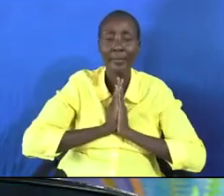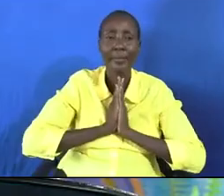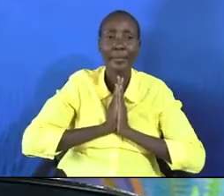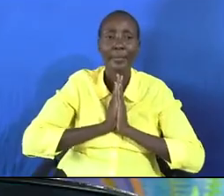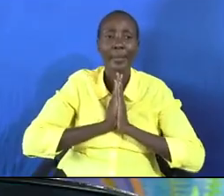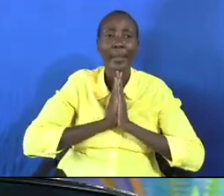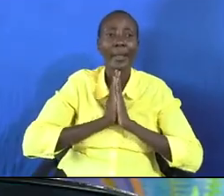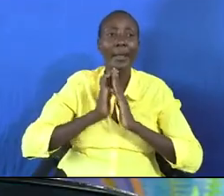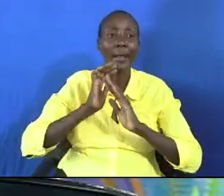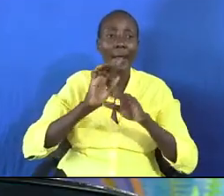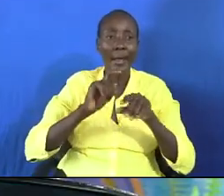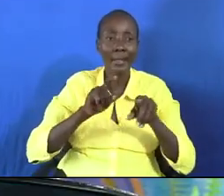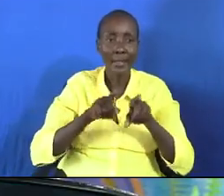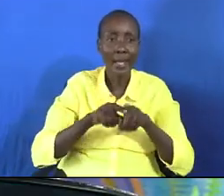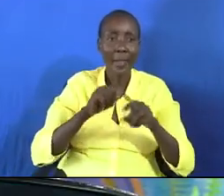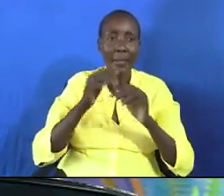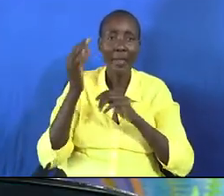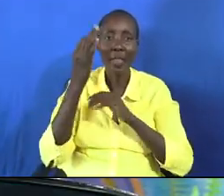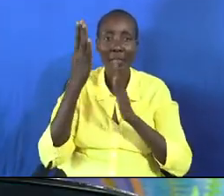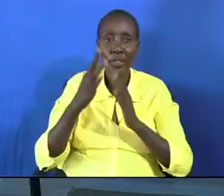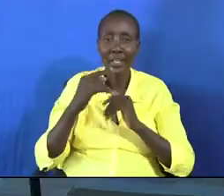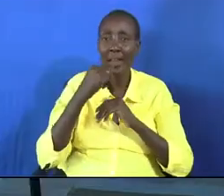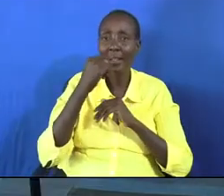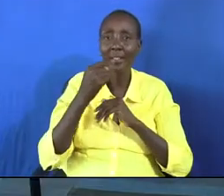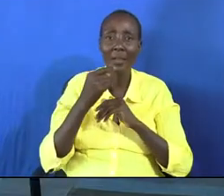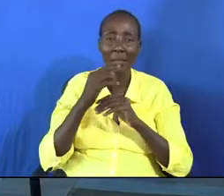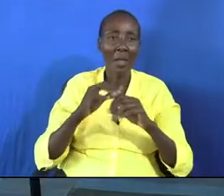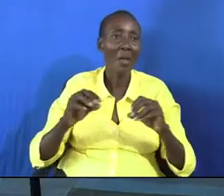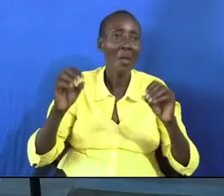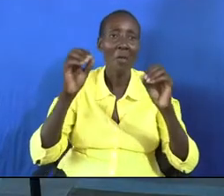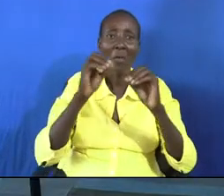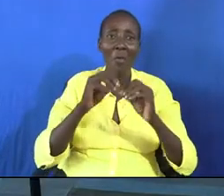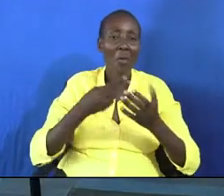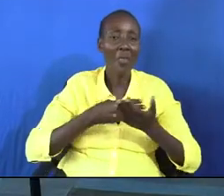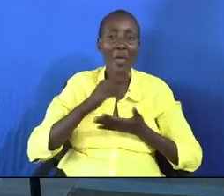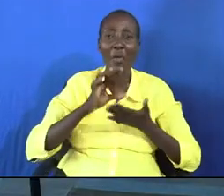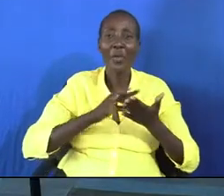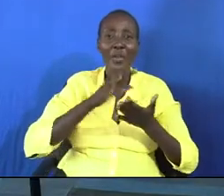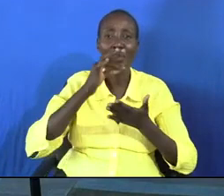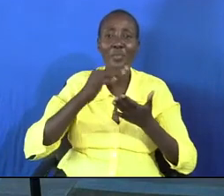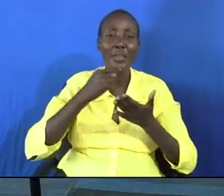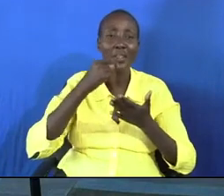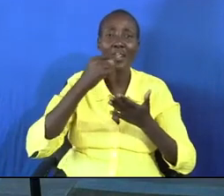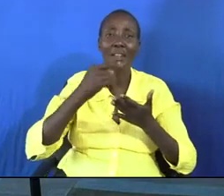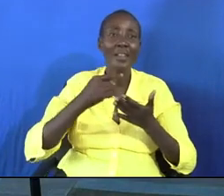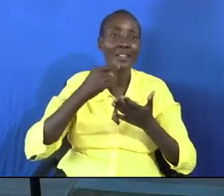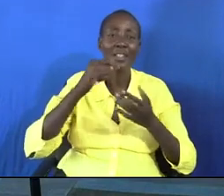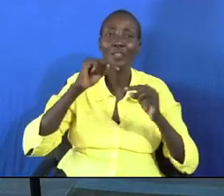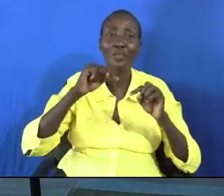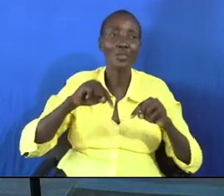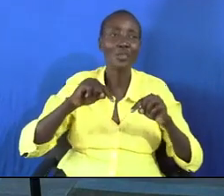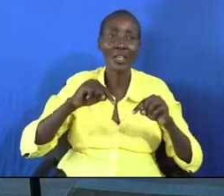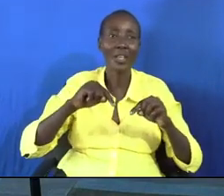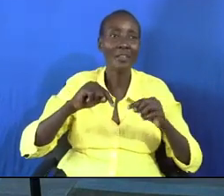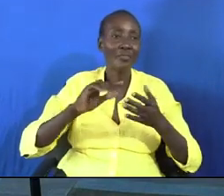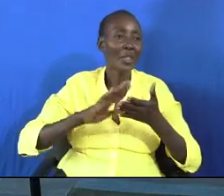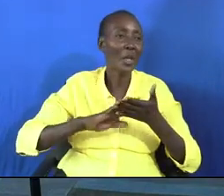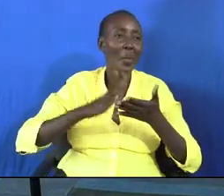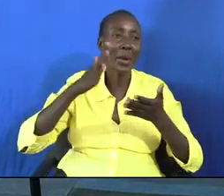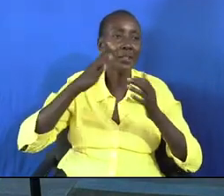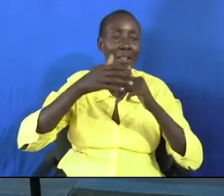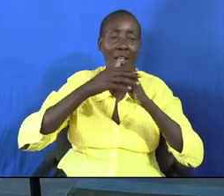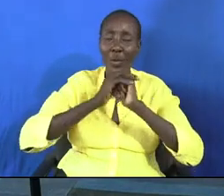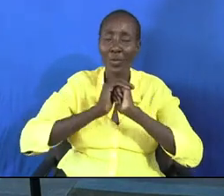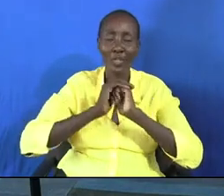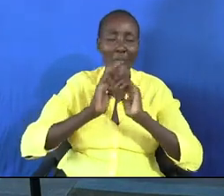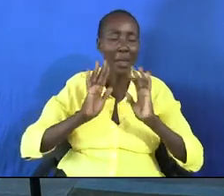And when they came, the preachers came, they just said, oh, the Holy Spirit has just spoken to us. Today we are just praising and